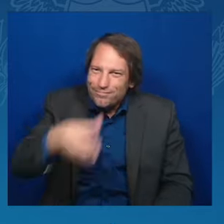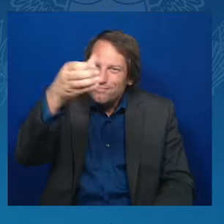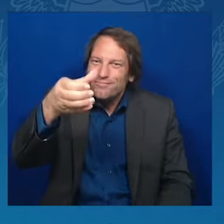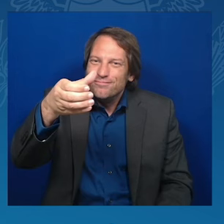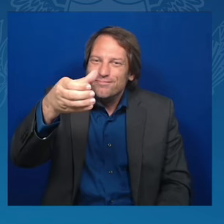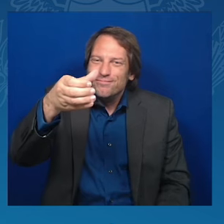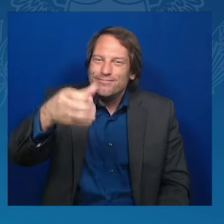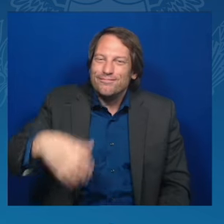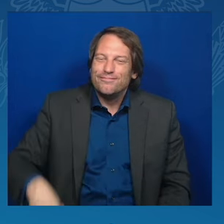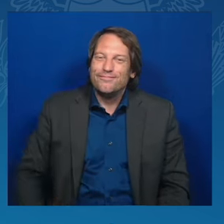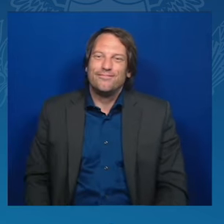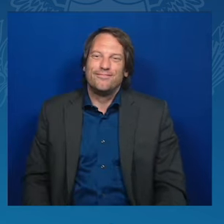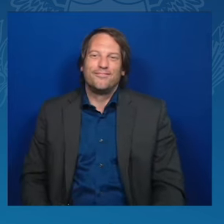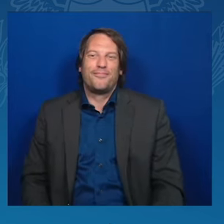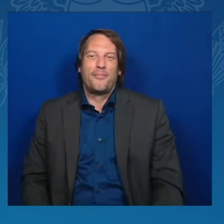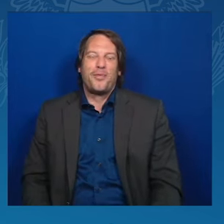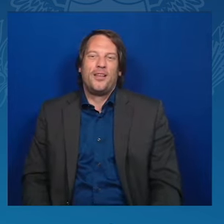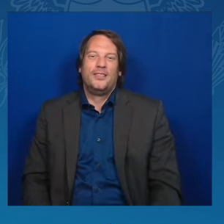Thank you very much.